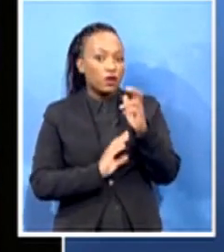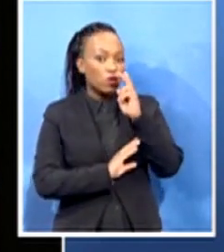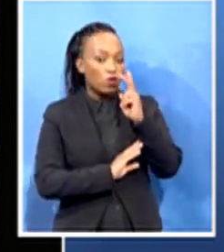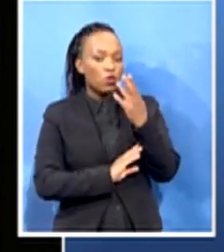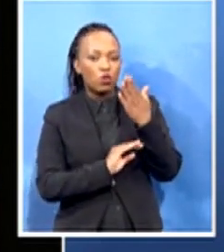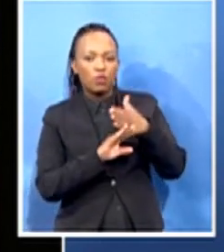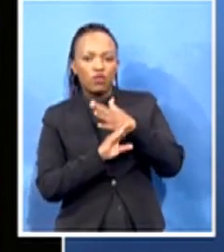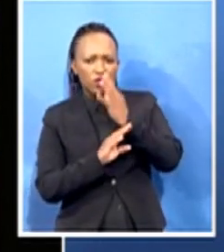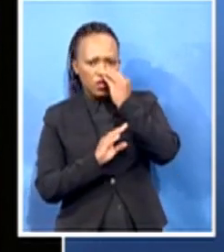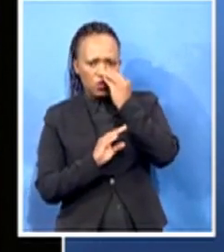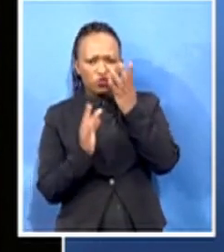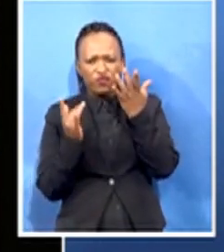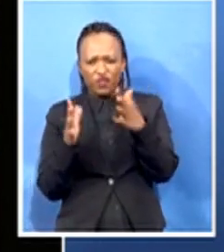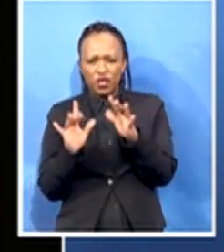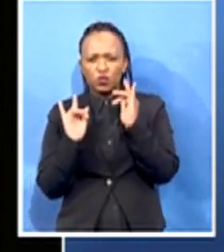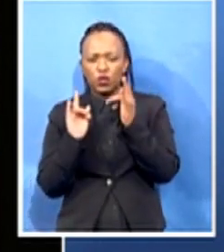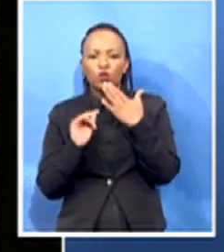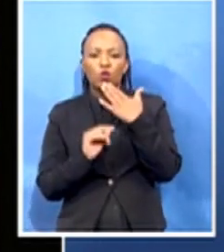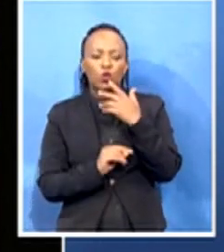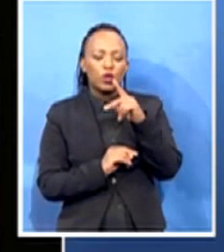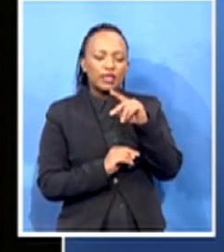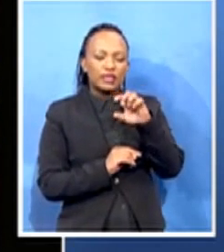DPS, they have sold diamonds